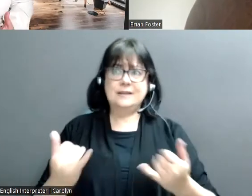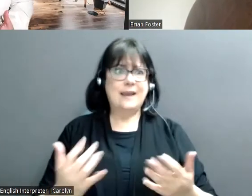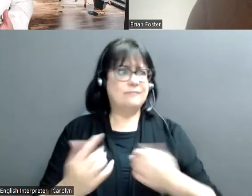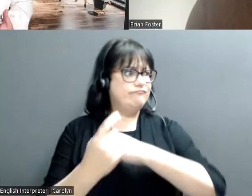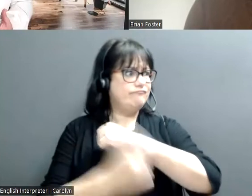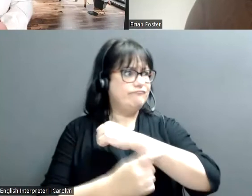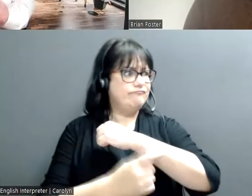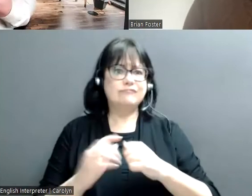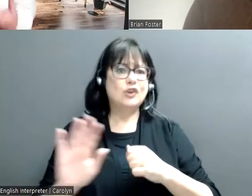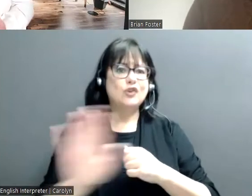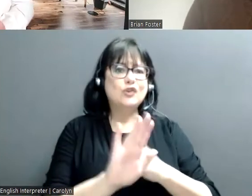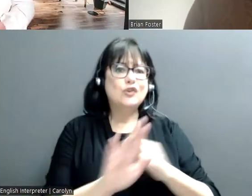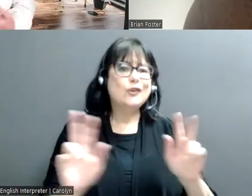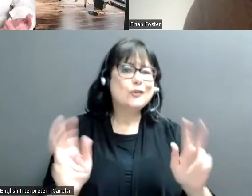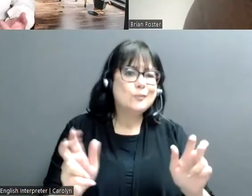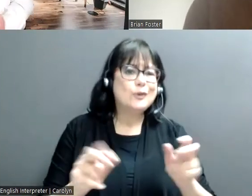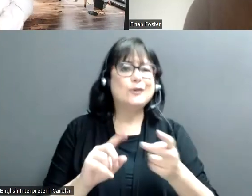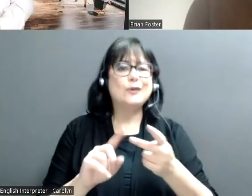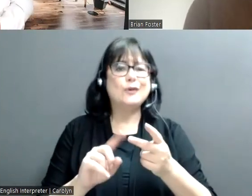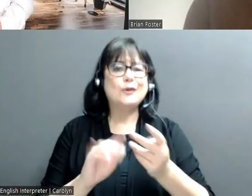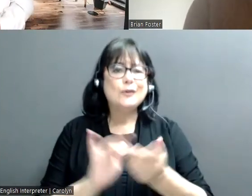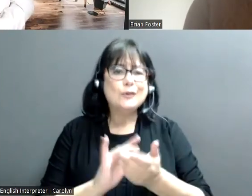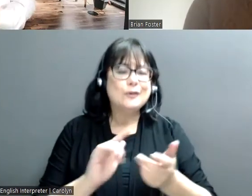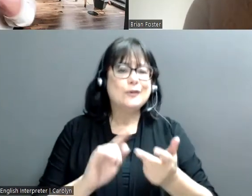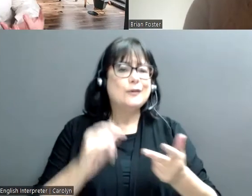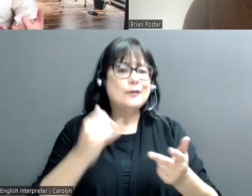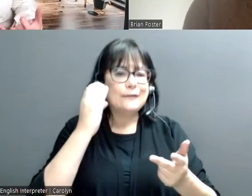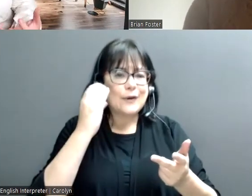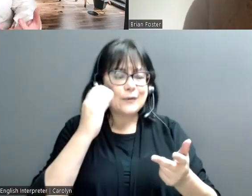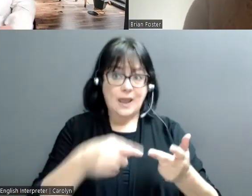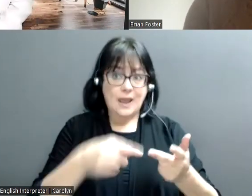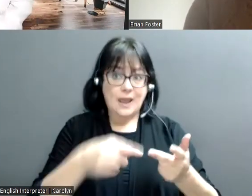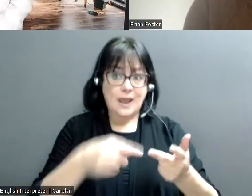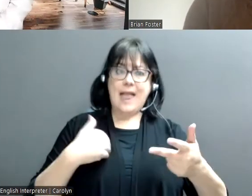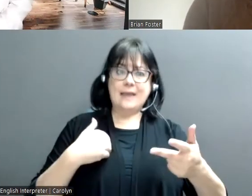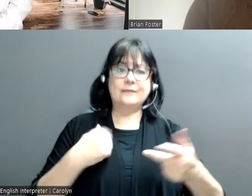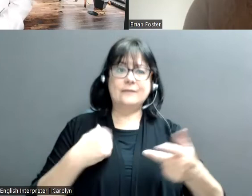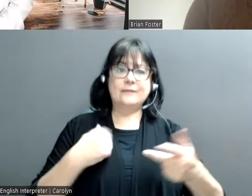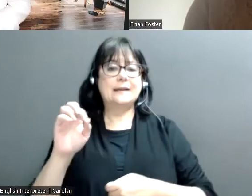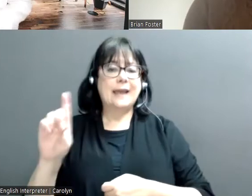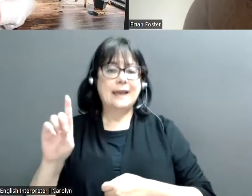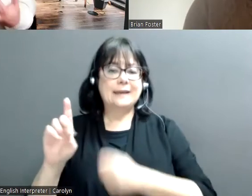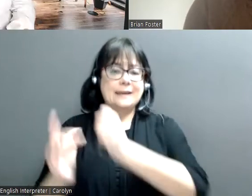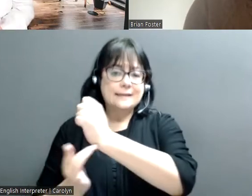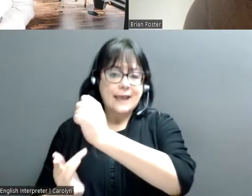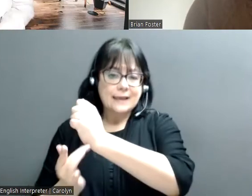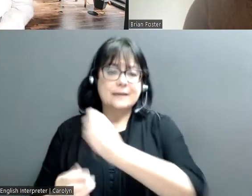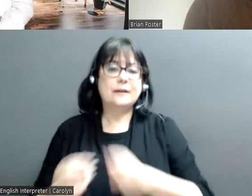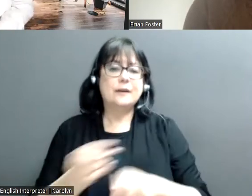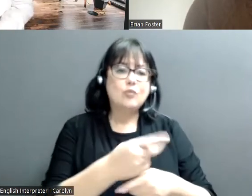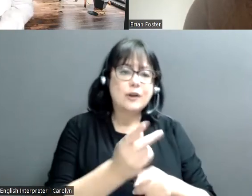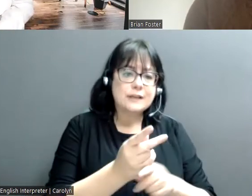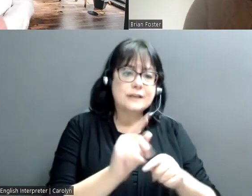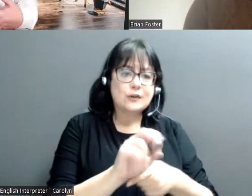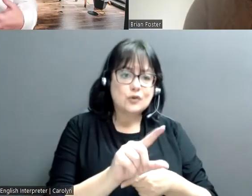built into the devices that we all own, EdTech, productivity tools, or consumer